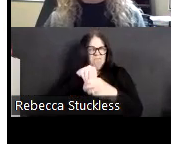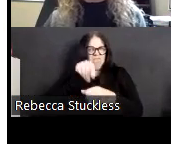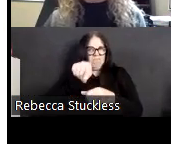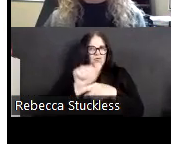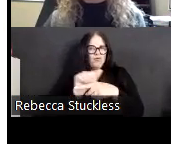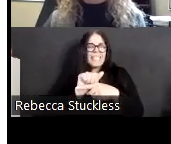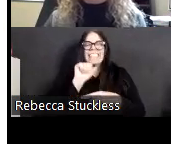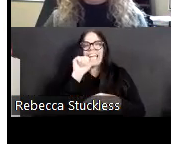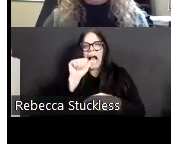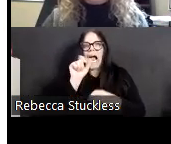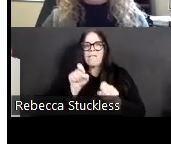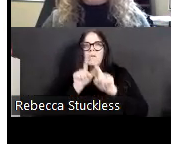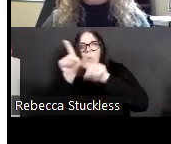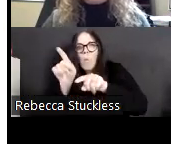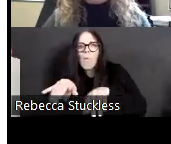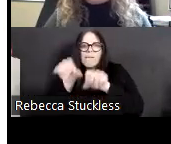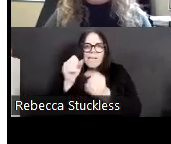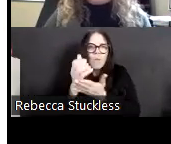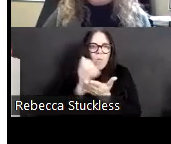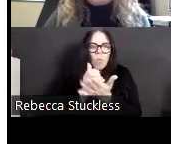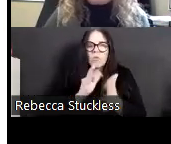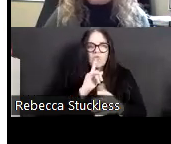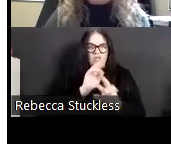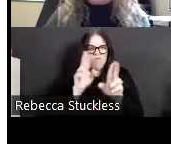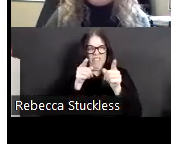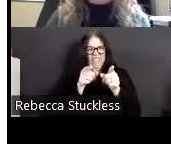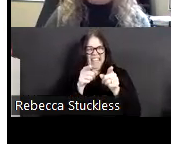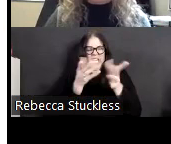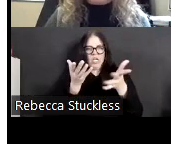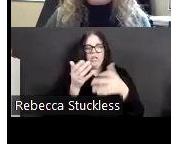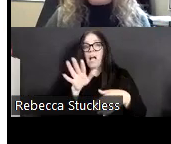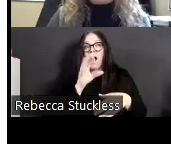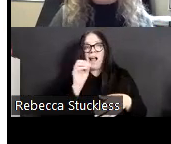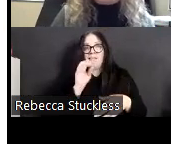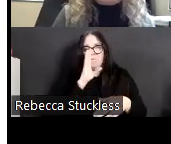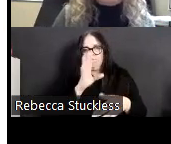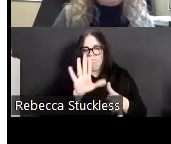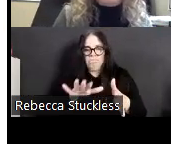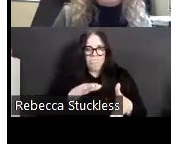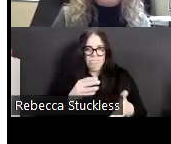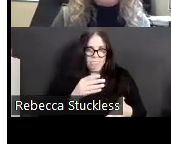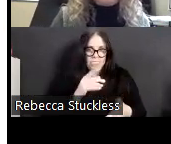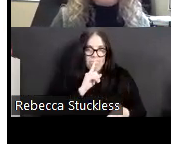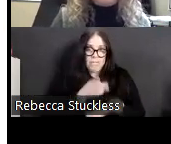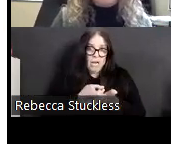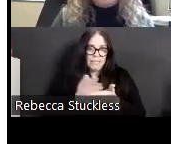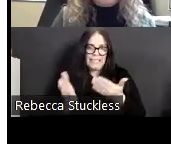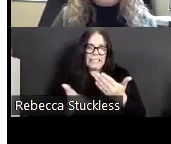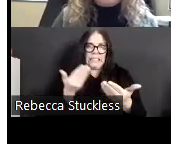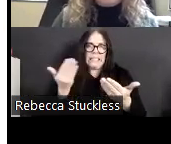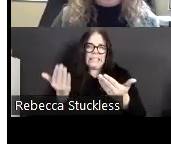like in-person training. And to be honest with you, it's actually very easy to